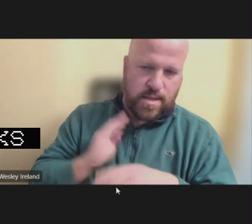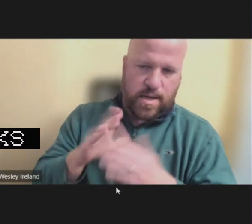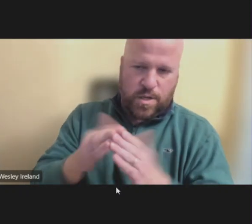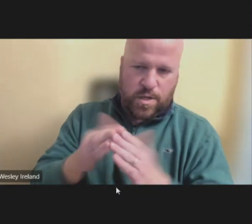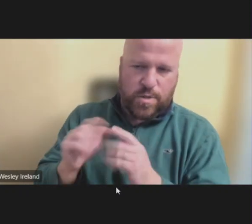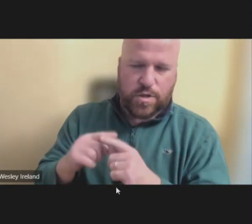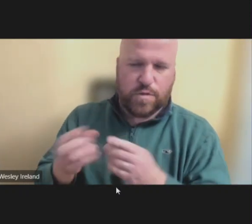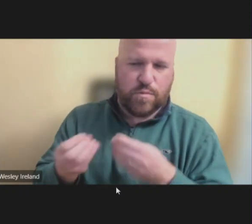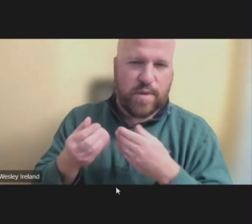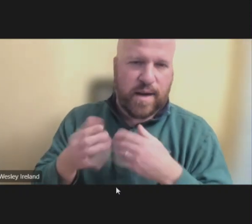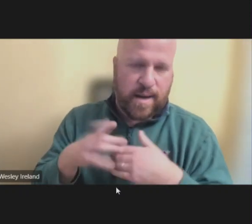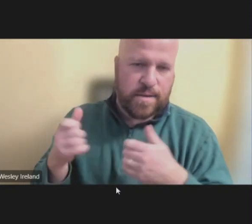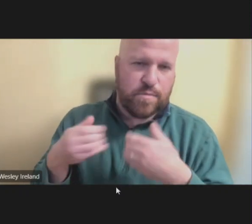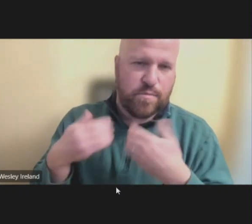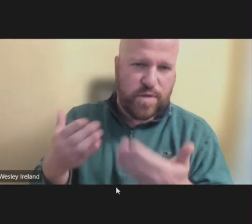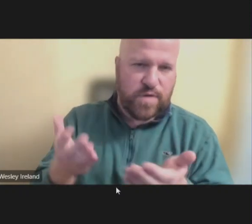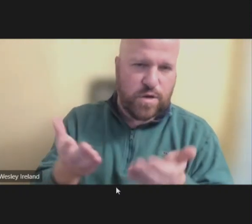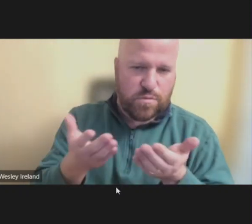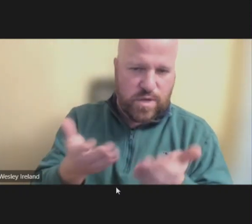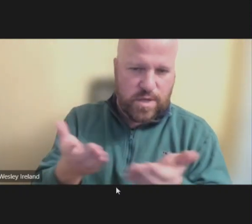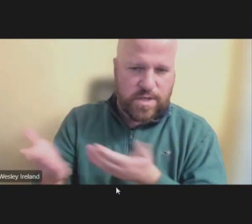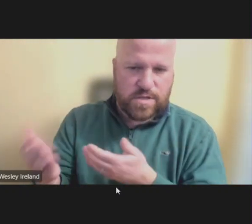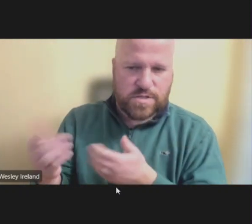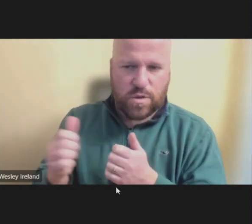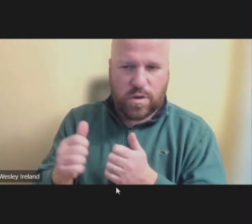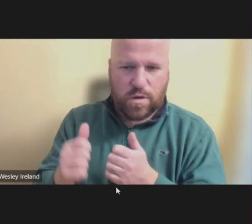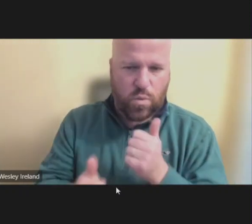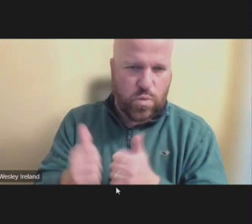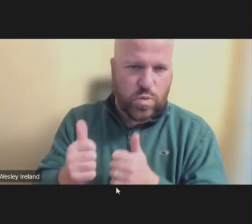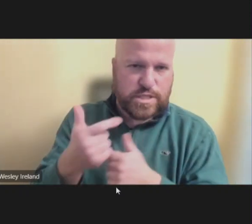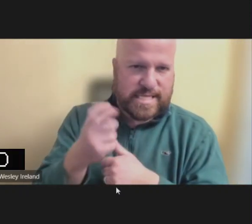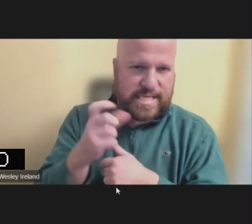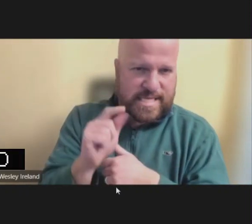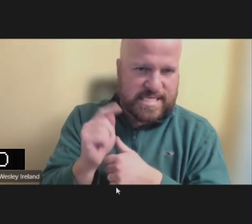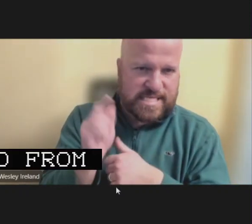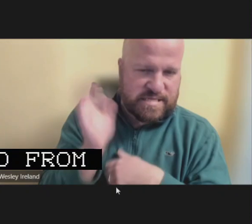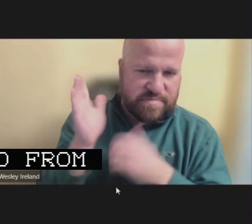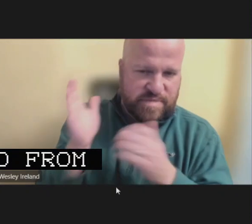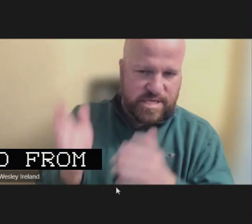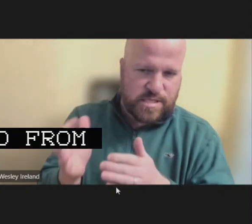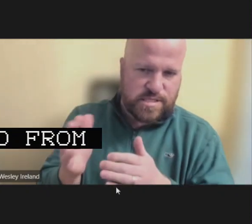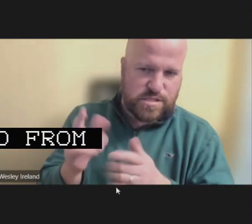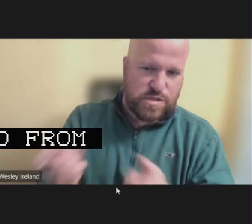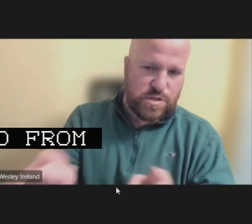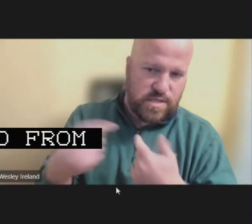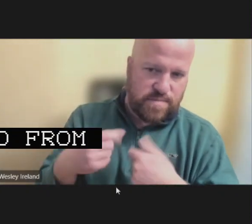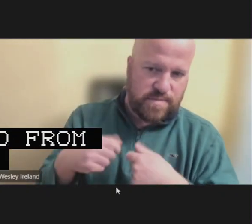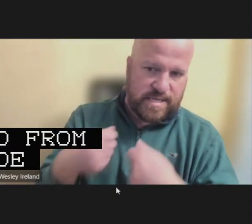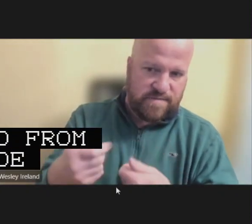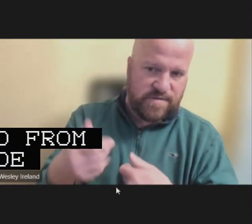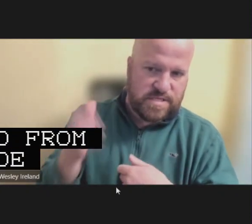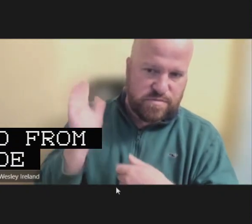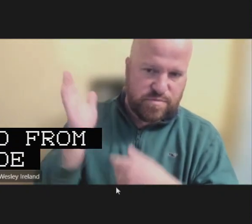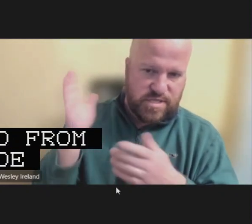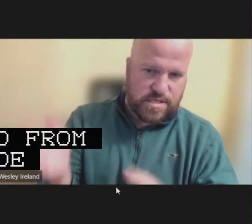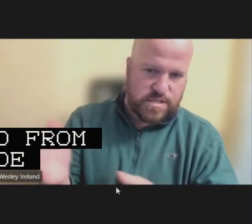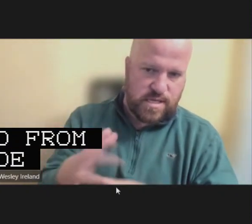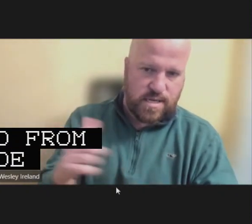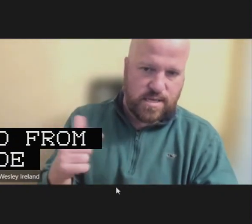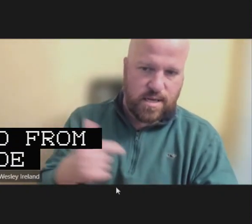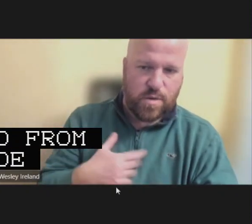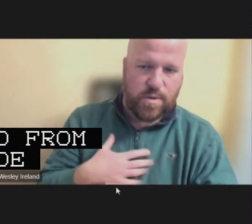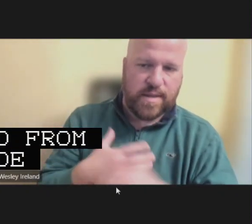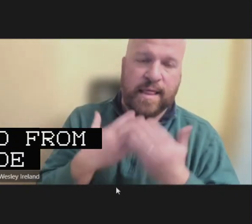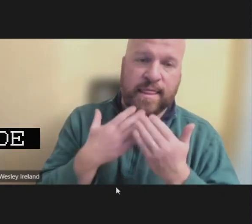and from the community, and to provide recommendations with different guest speakers who could come and give